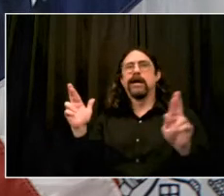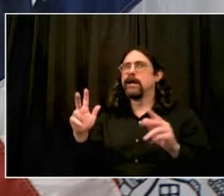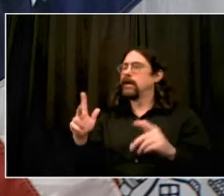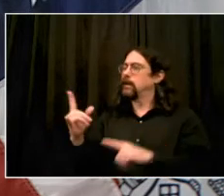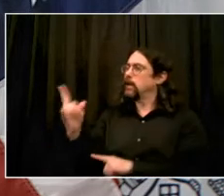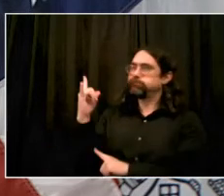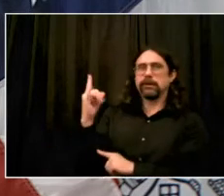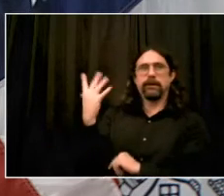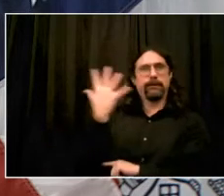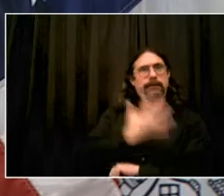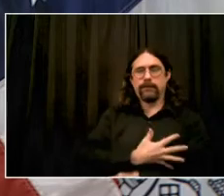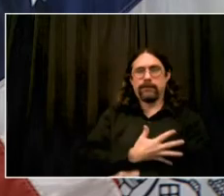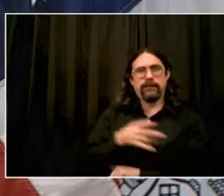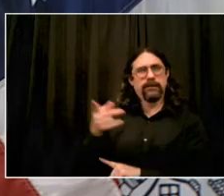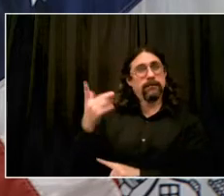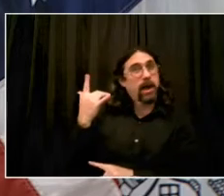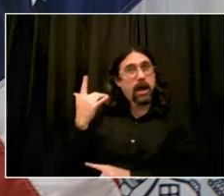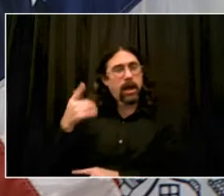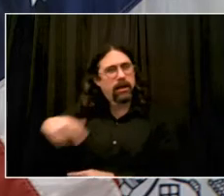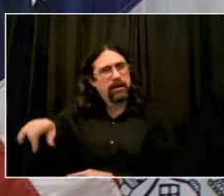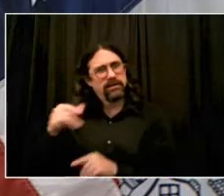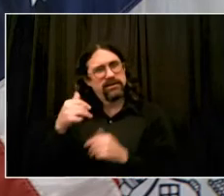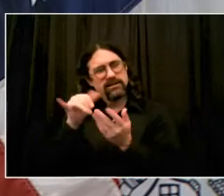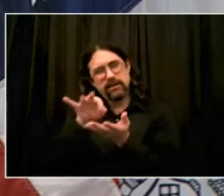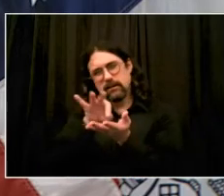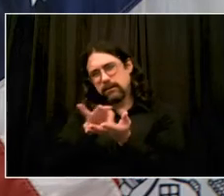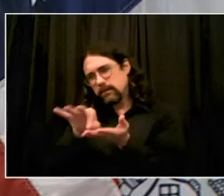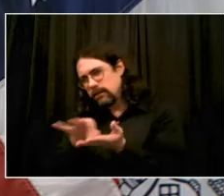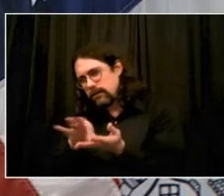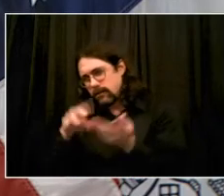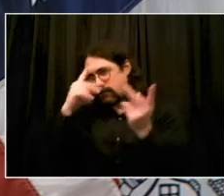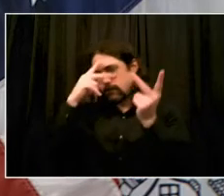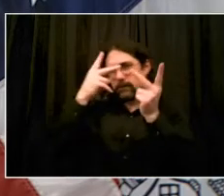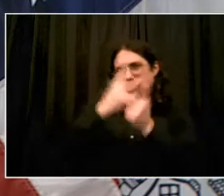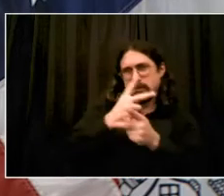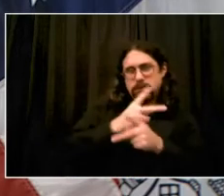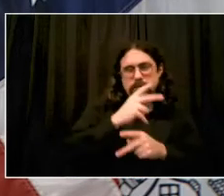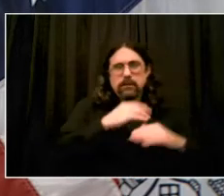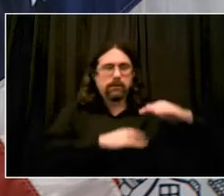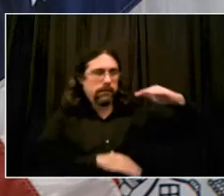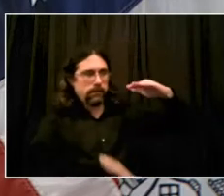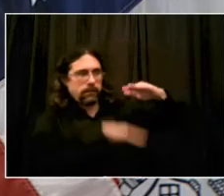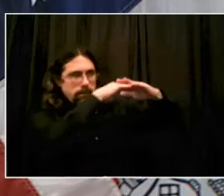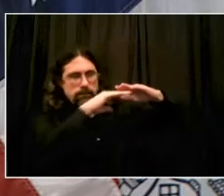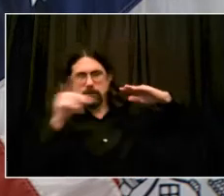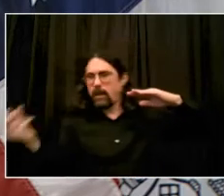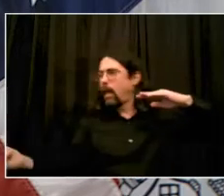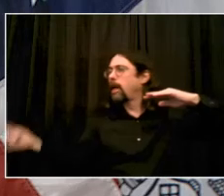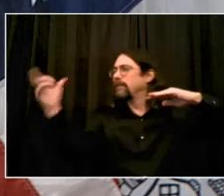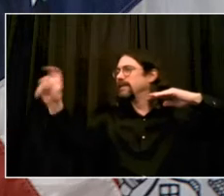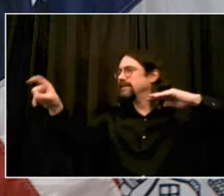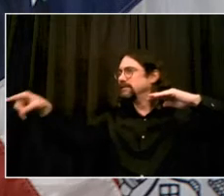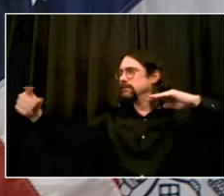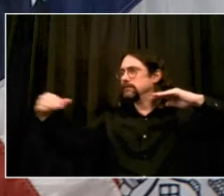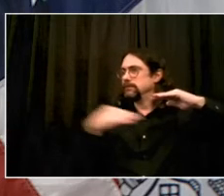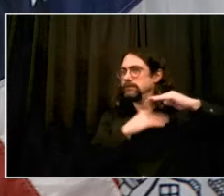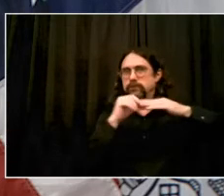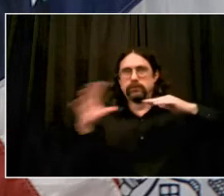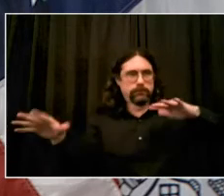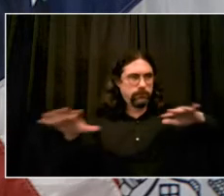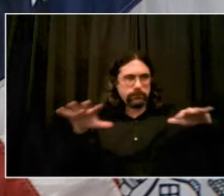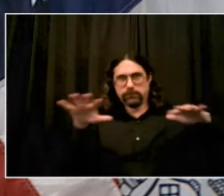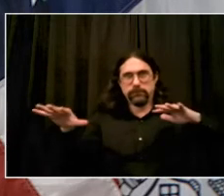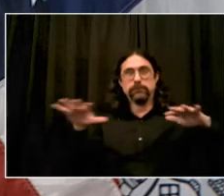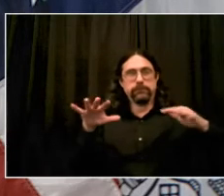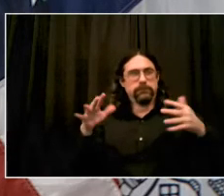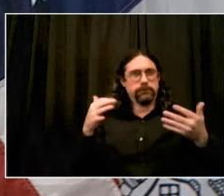things that affect the number deeply. You got to have a consent form, and you've got to actually show up. And this,